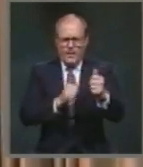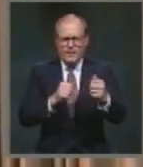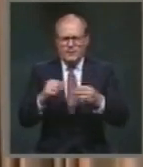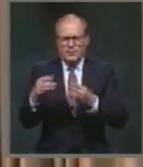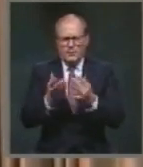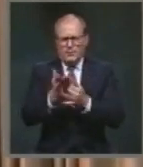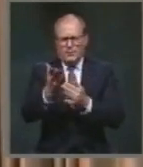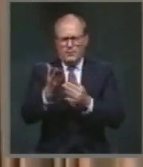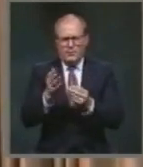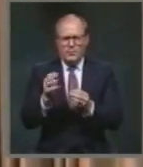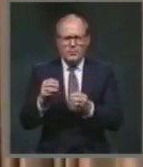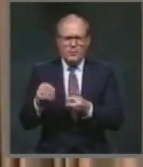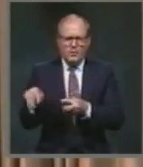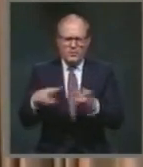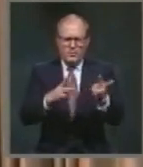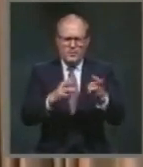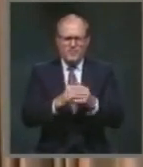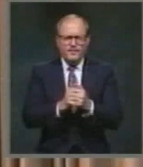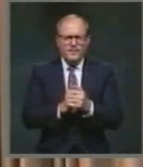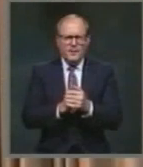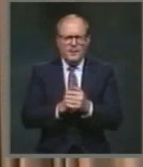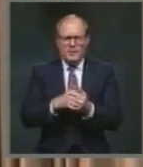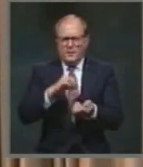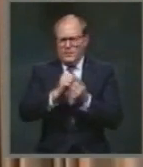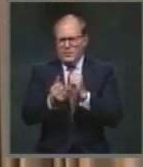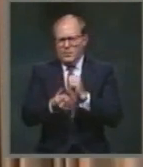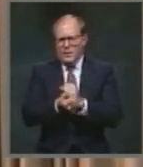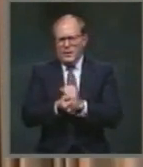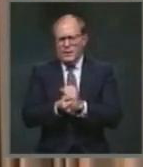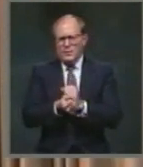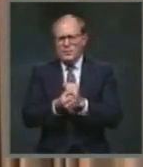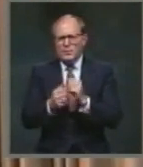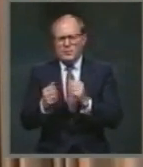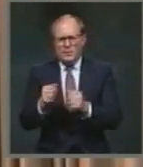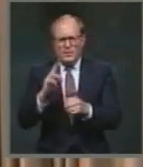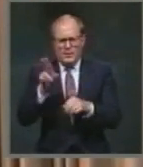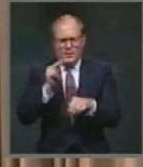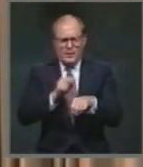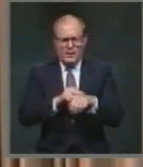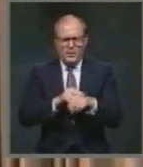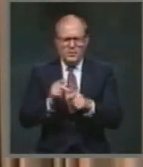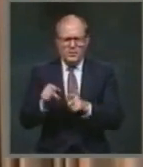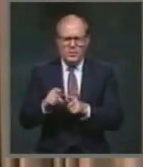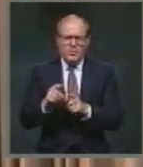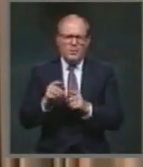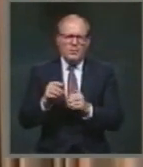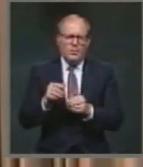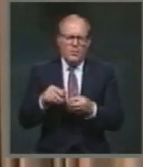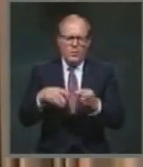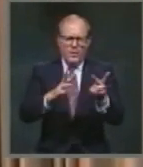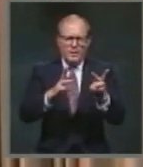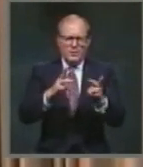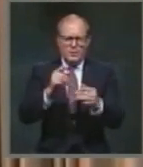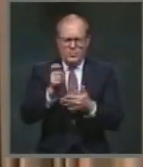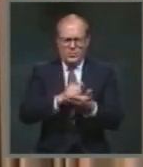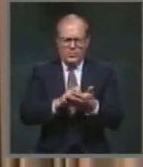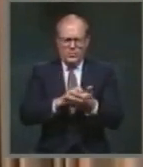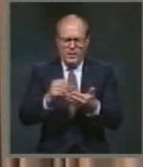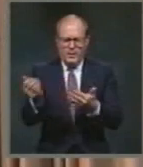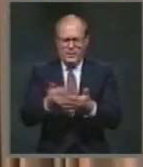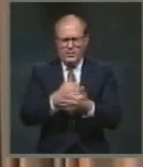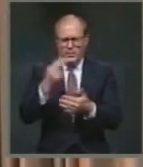or the sidewalks. To change the national direction, it isn't only important to rewrite the history books, it's